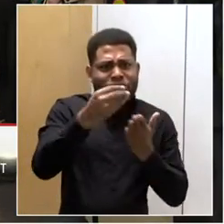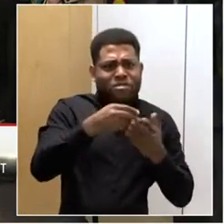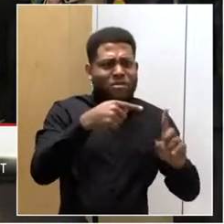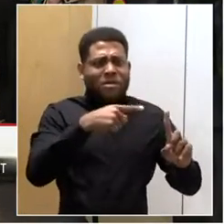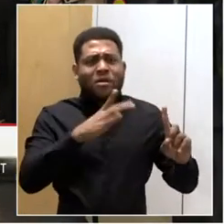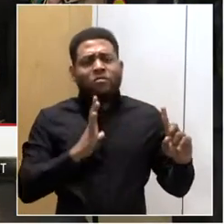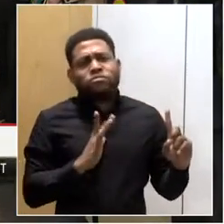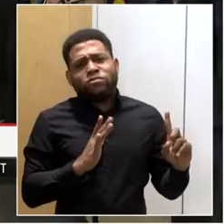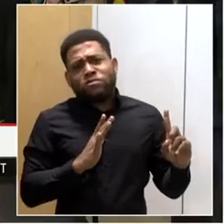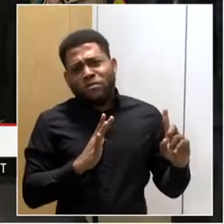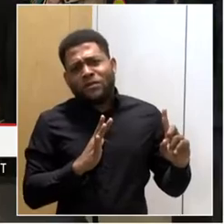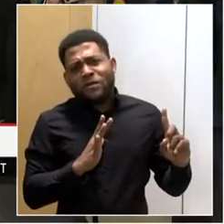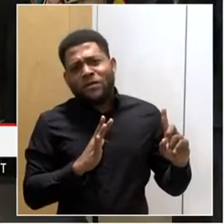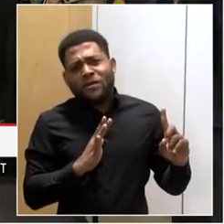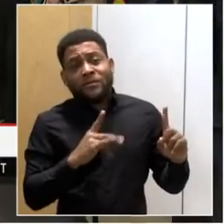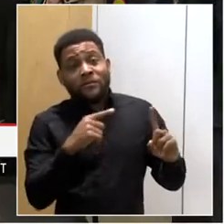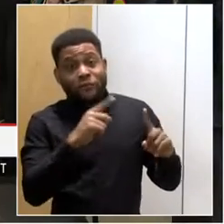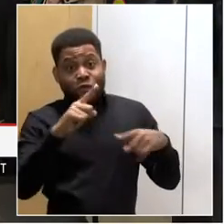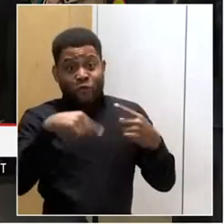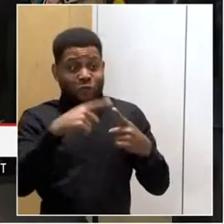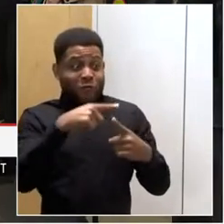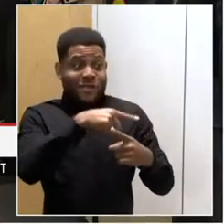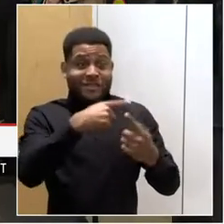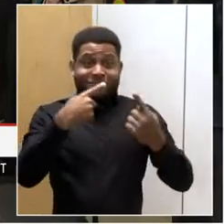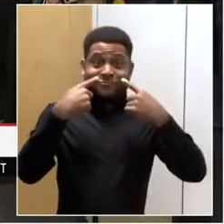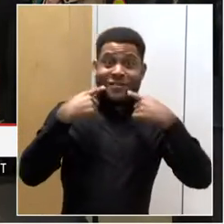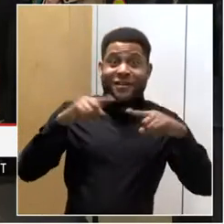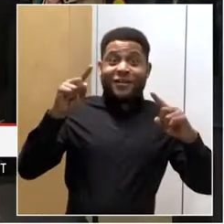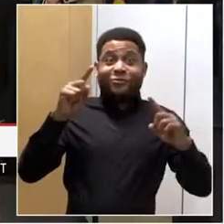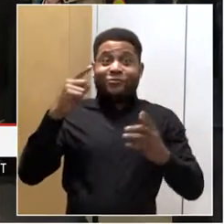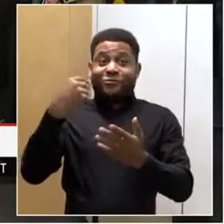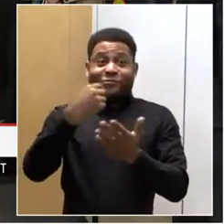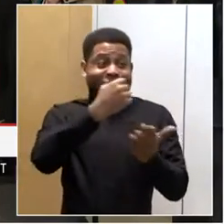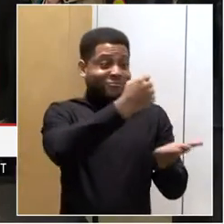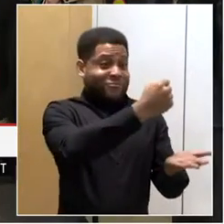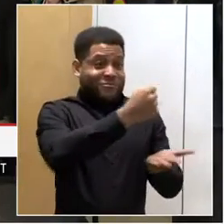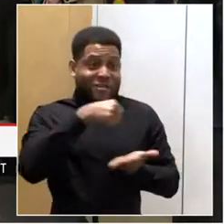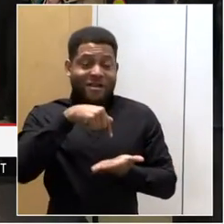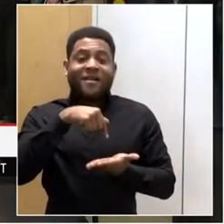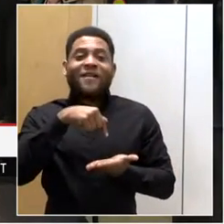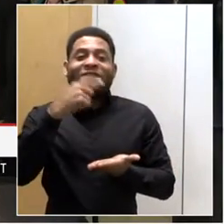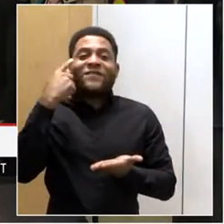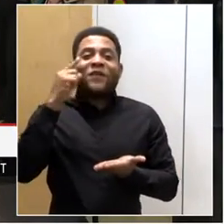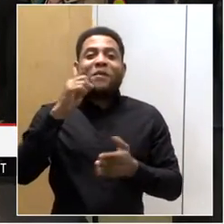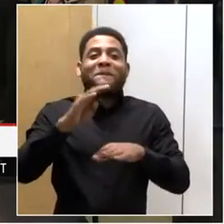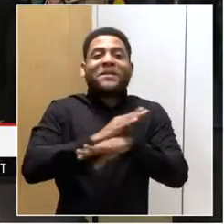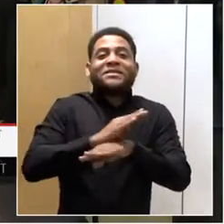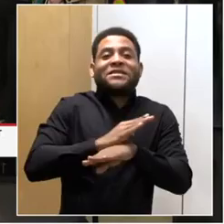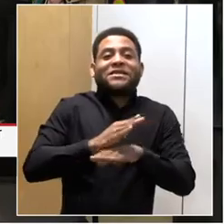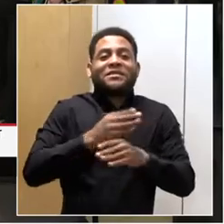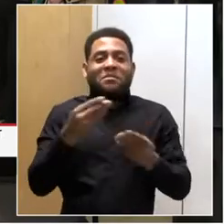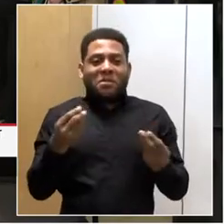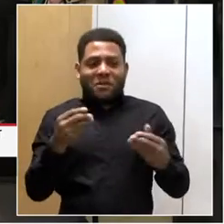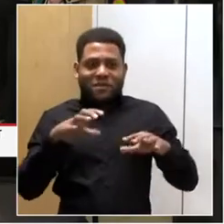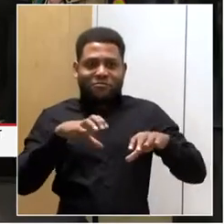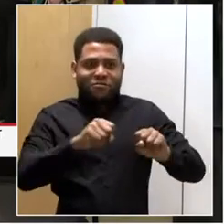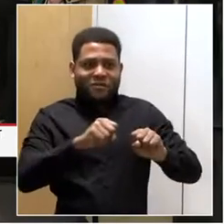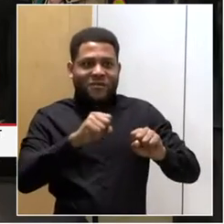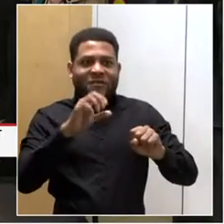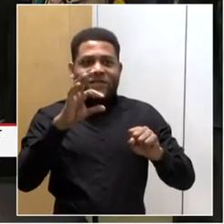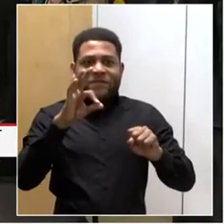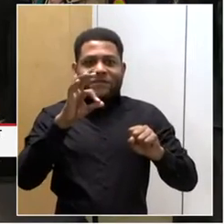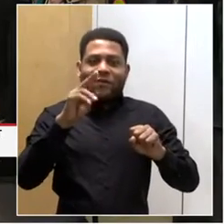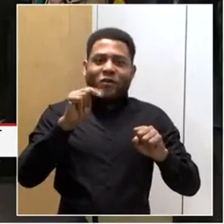announced that she was a recipient of the Commercial Property Acquisition Fund. So great to see you here, and thrilled that you have a permanent